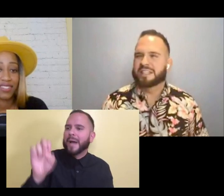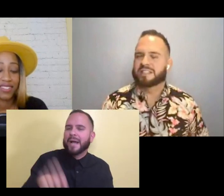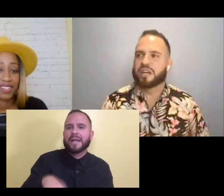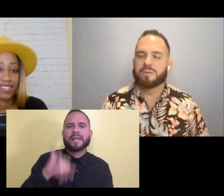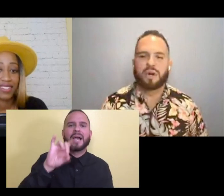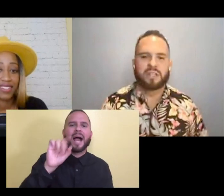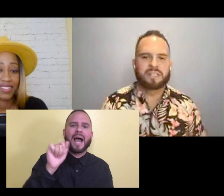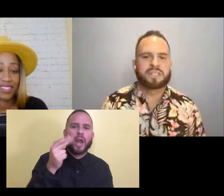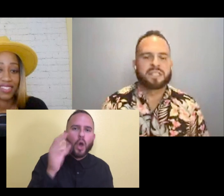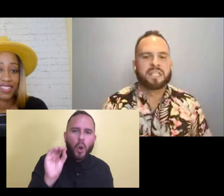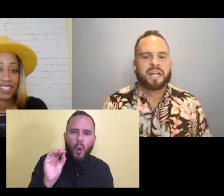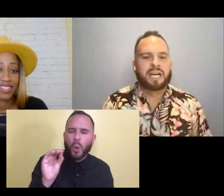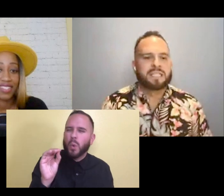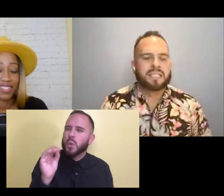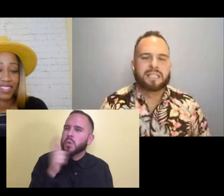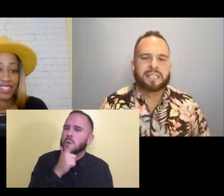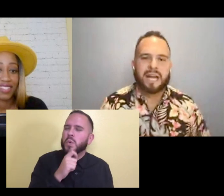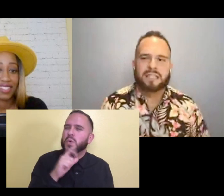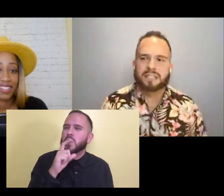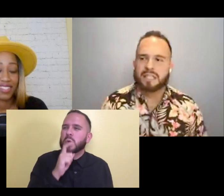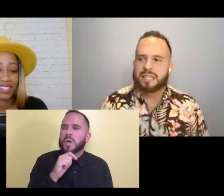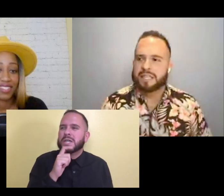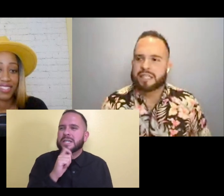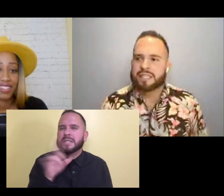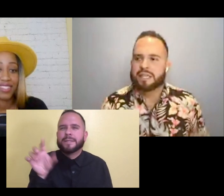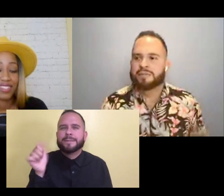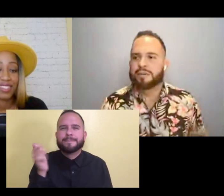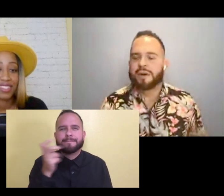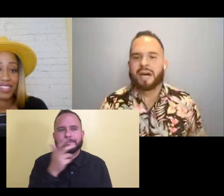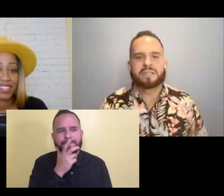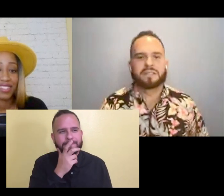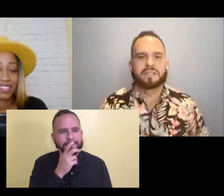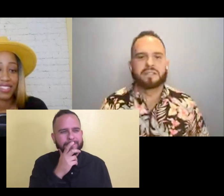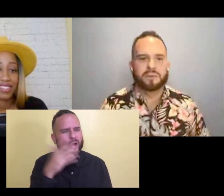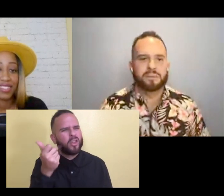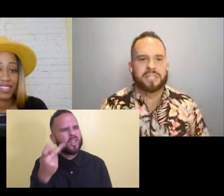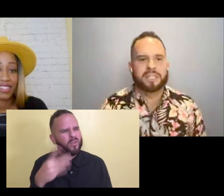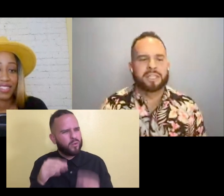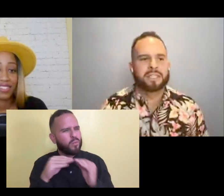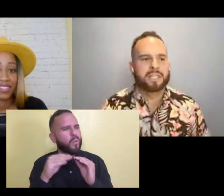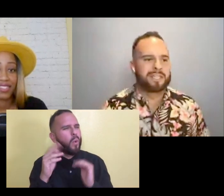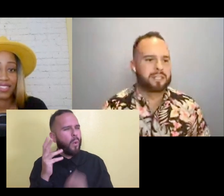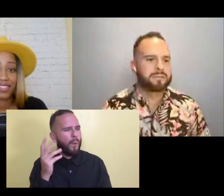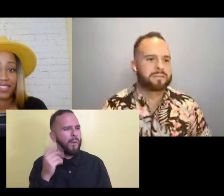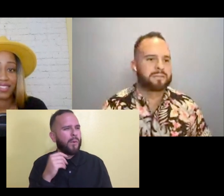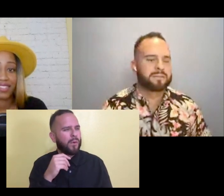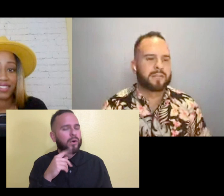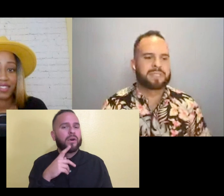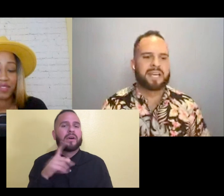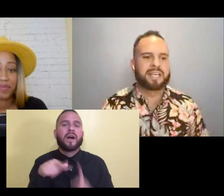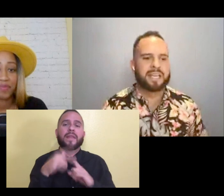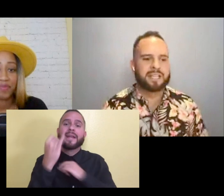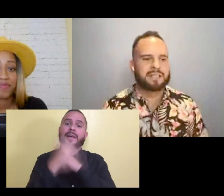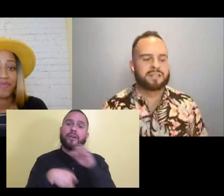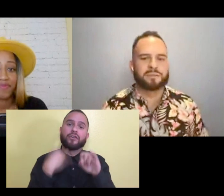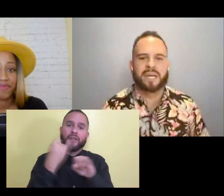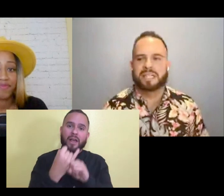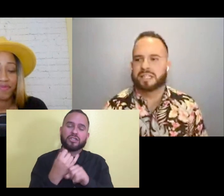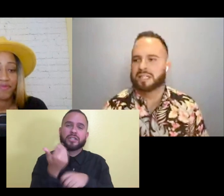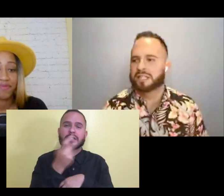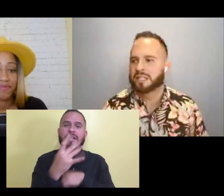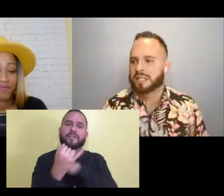I feel like there's a couple others. And then internationally, a few islands in the Caribbean, St.